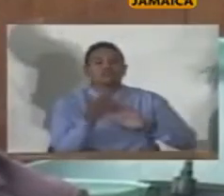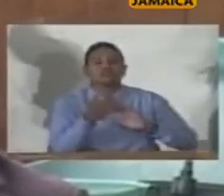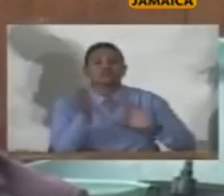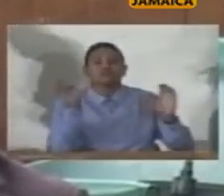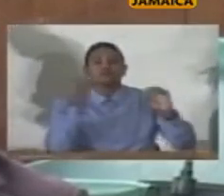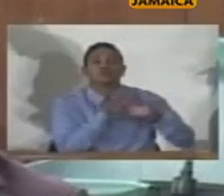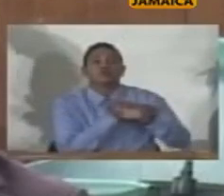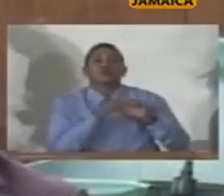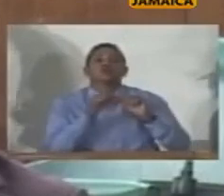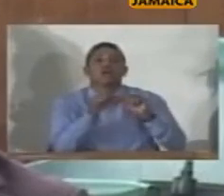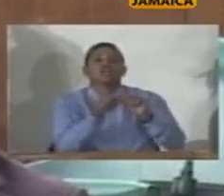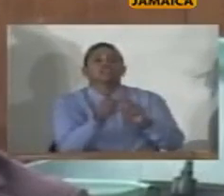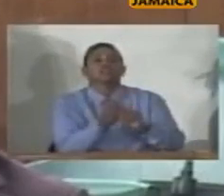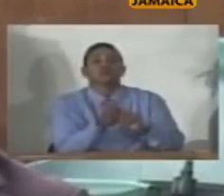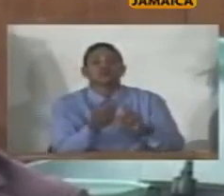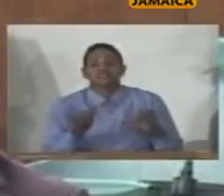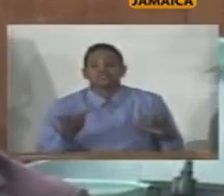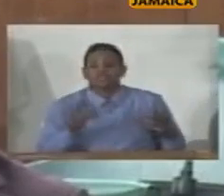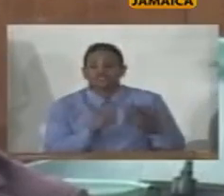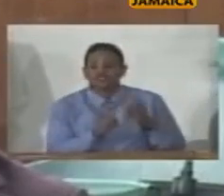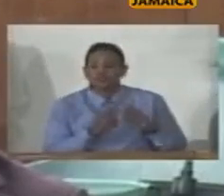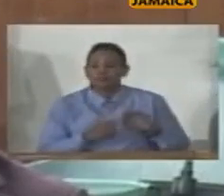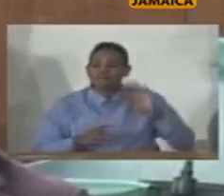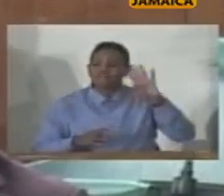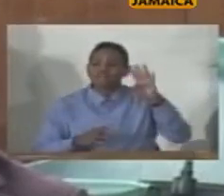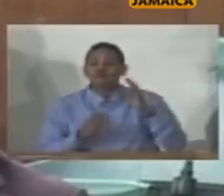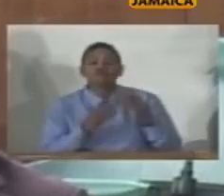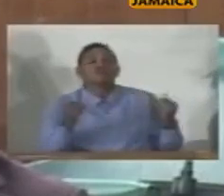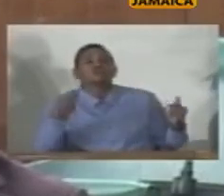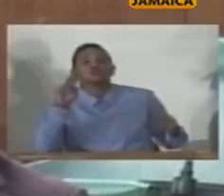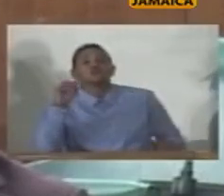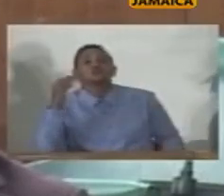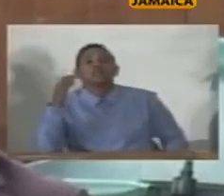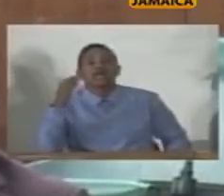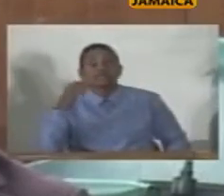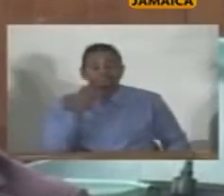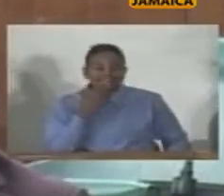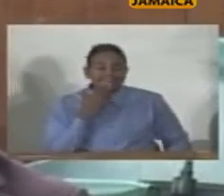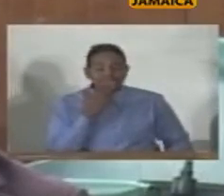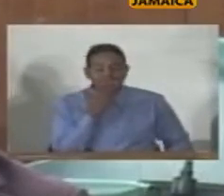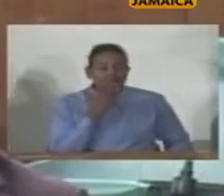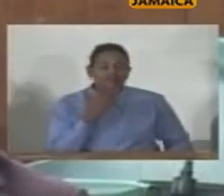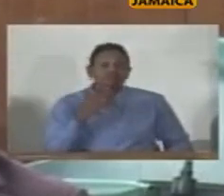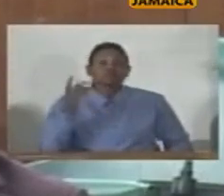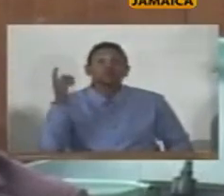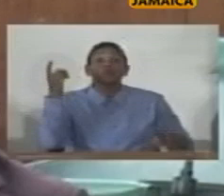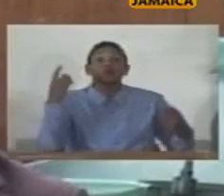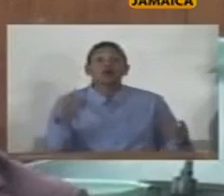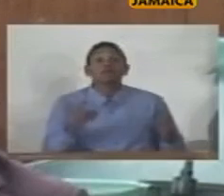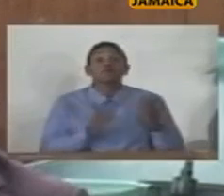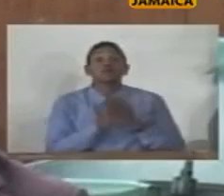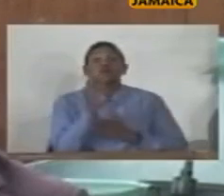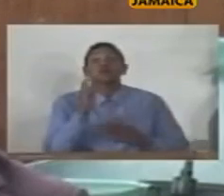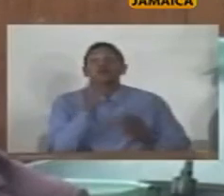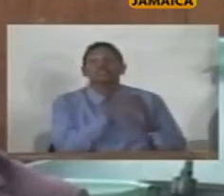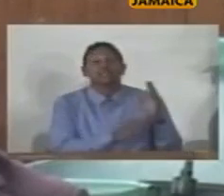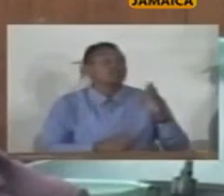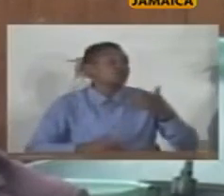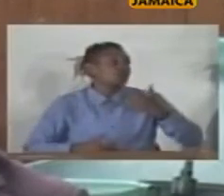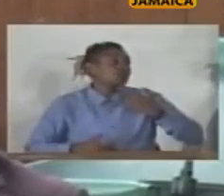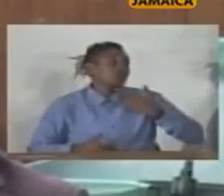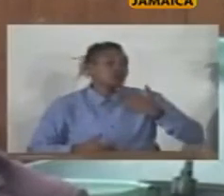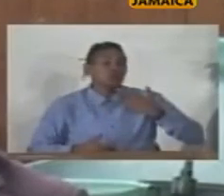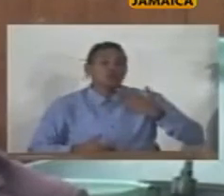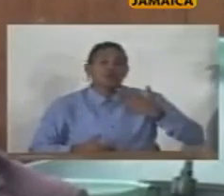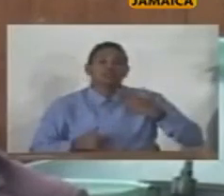powers continuance number 4 resolution 2019. Whereas by virtue of section 21